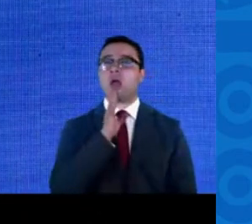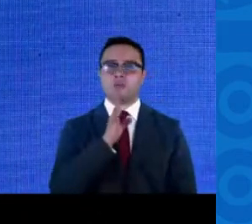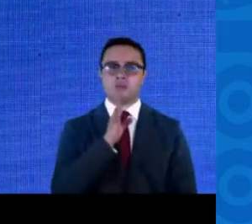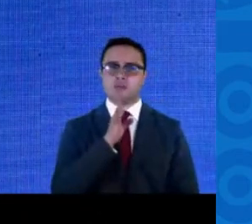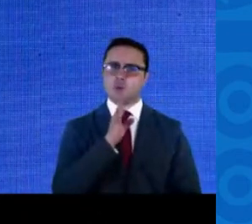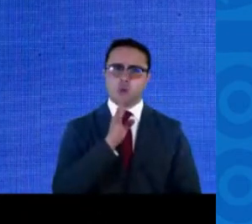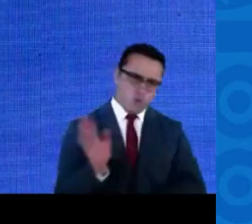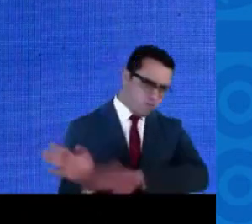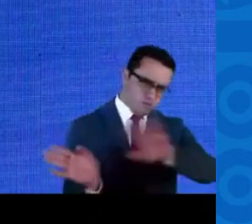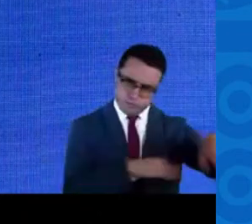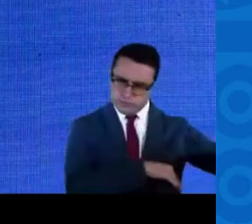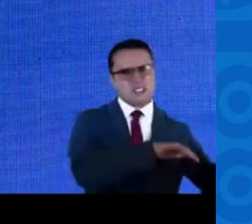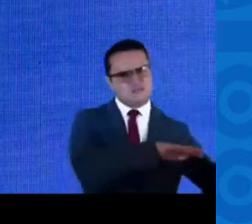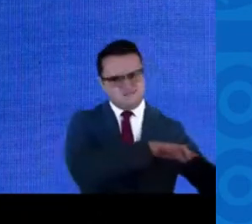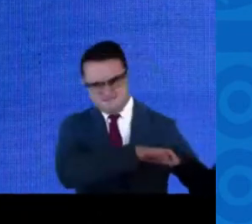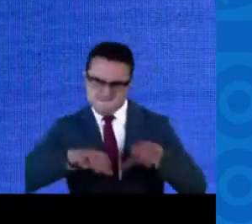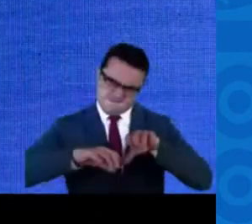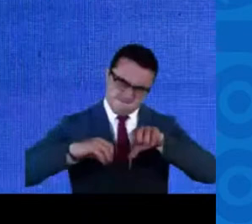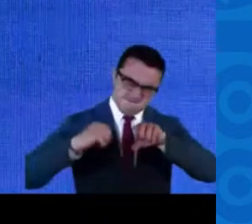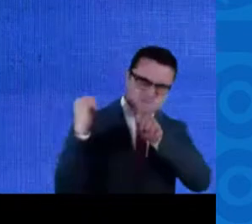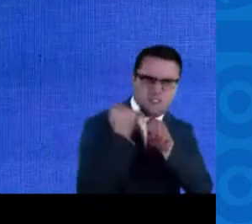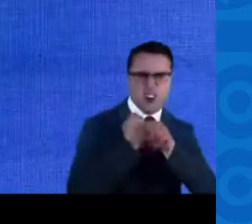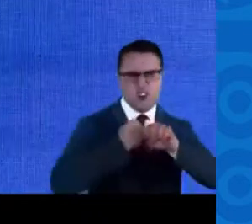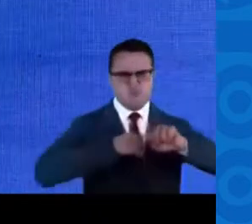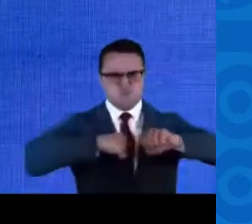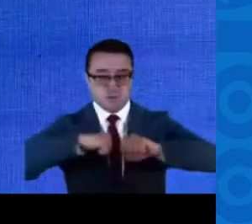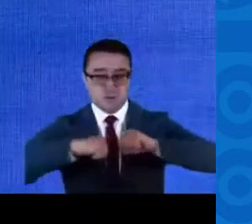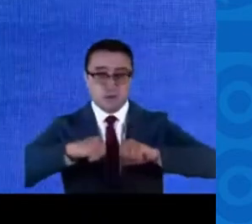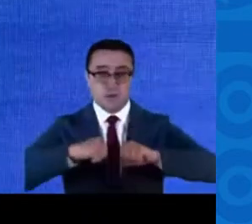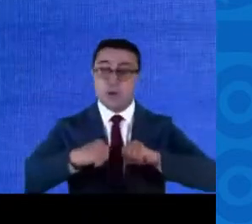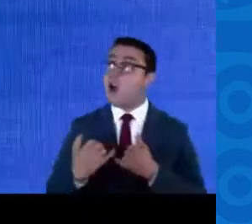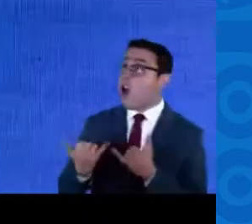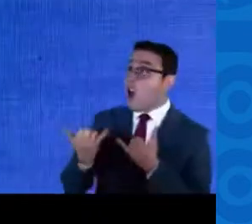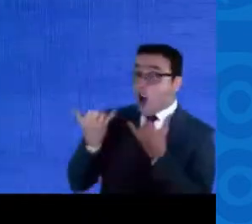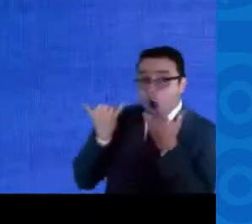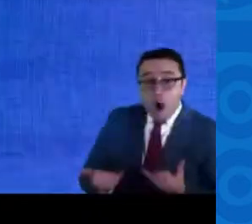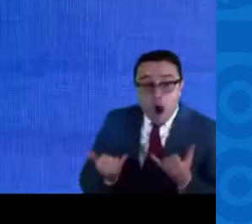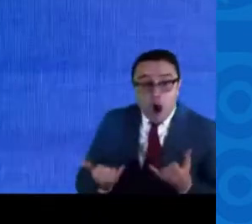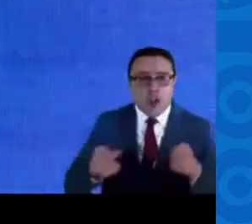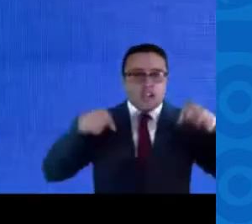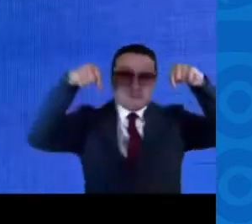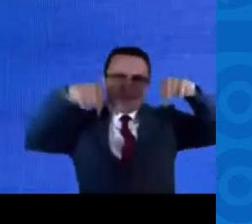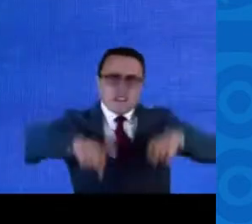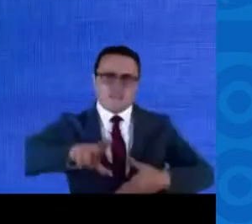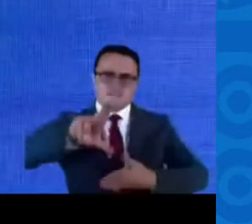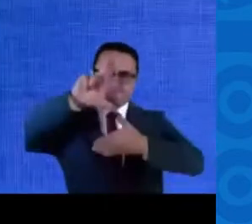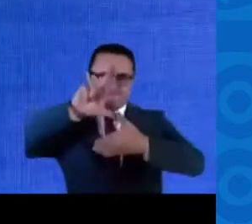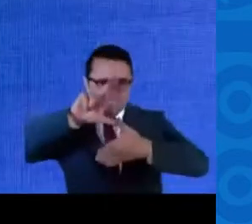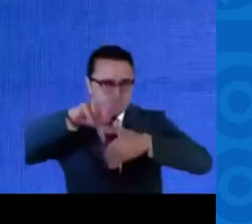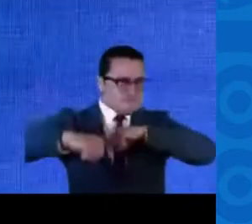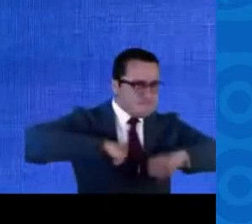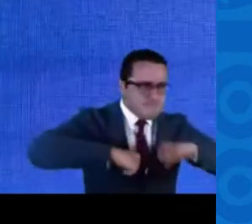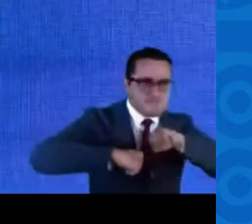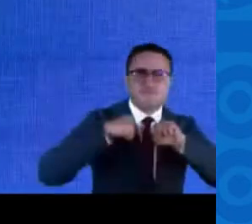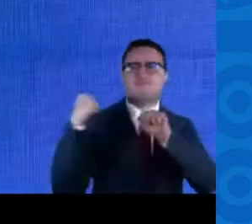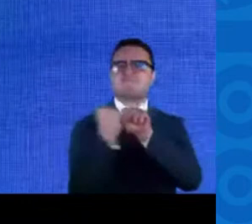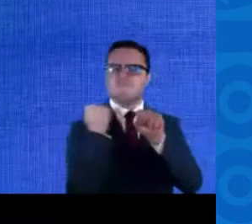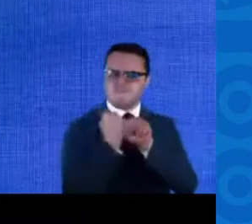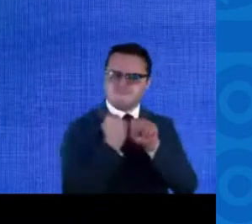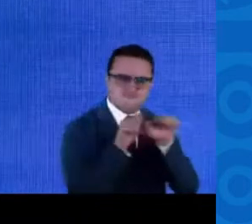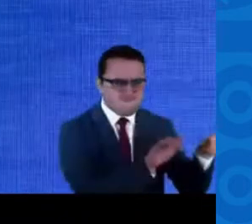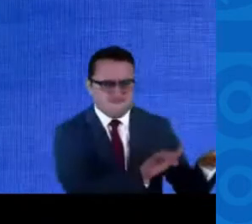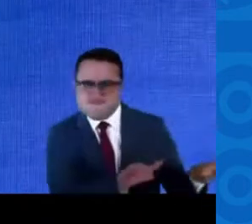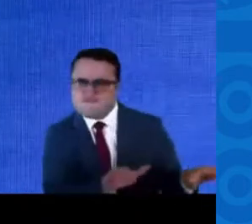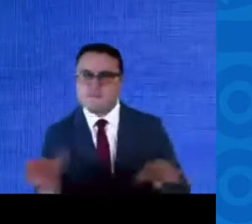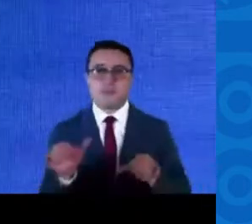only actions. Today, we are acting as a region. Today, we